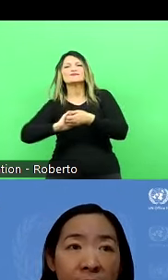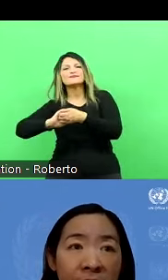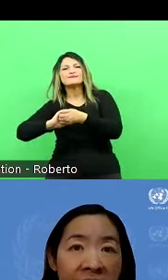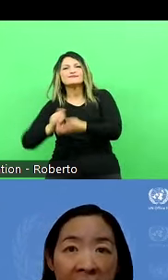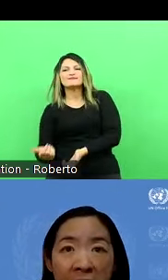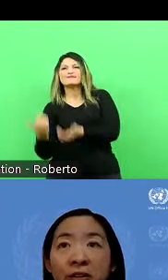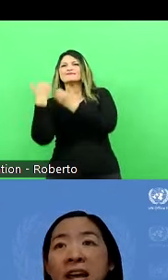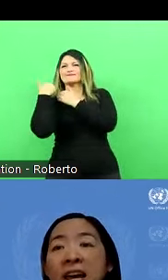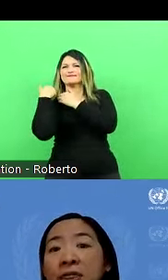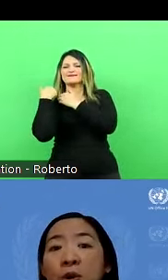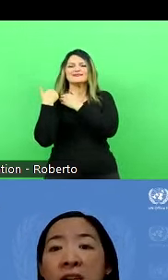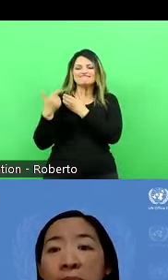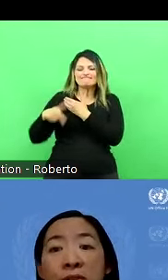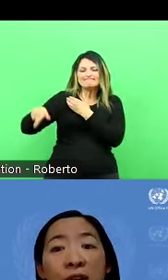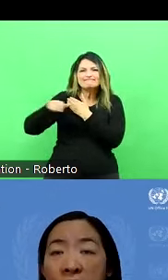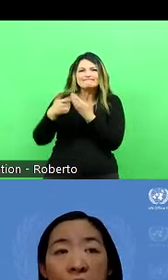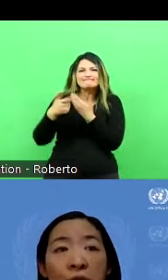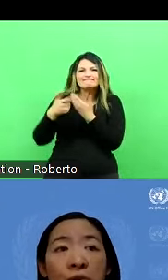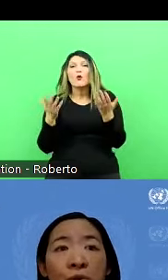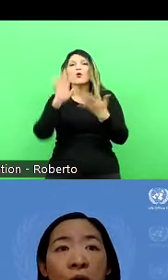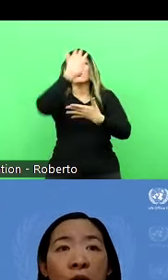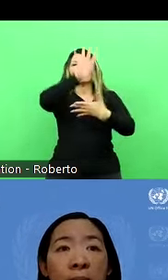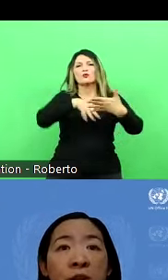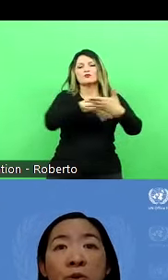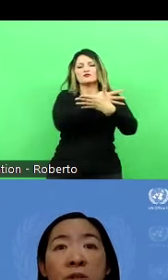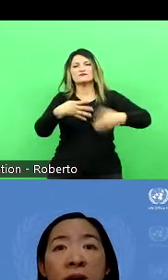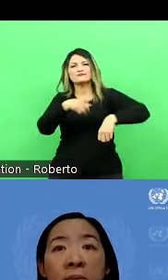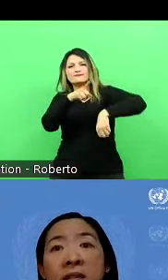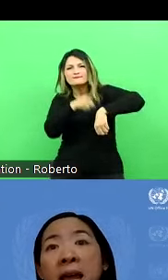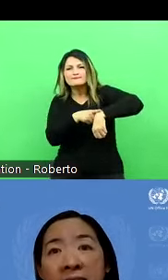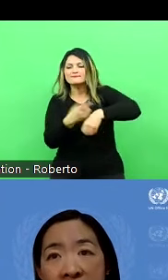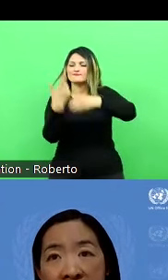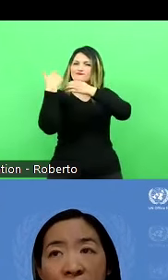19 indicators, and those can be very useful for you to